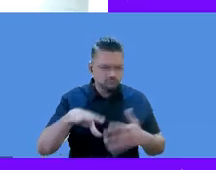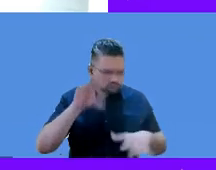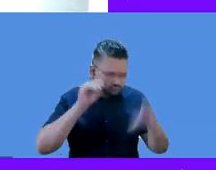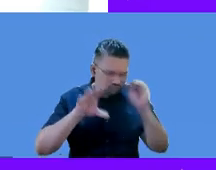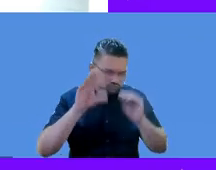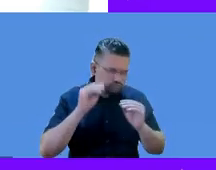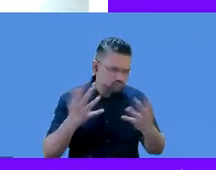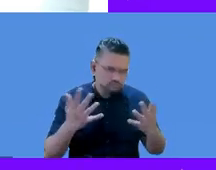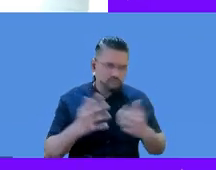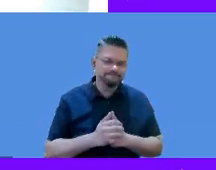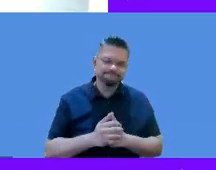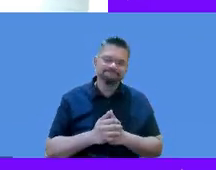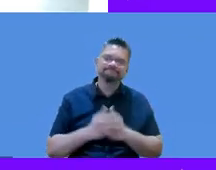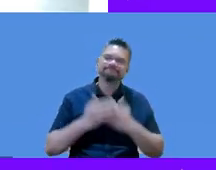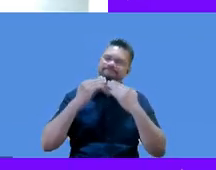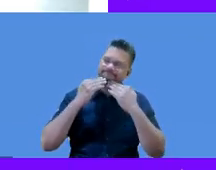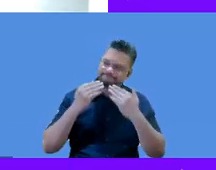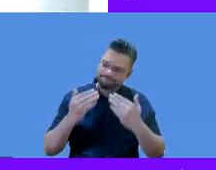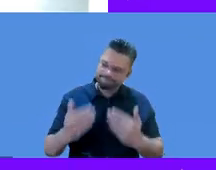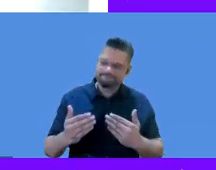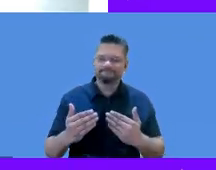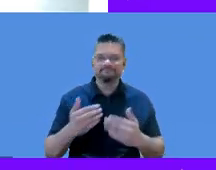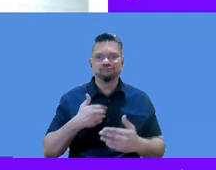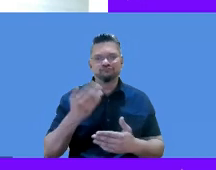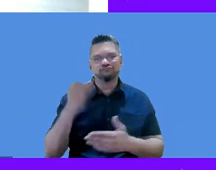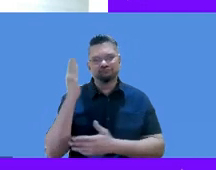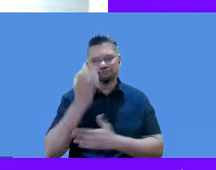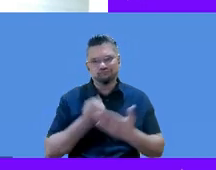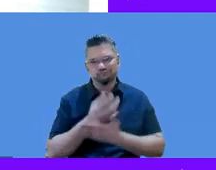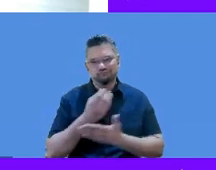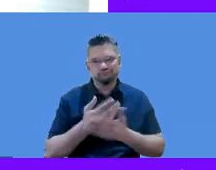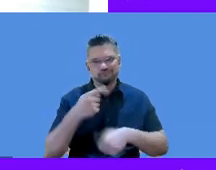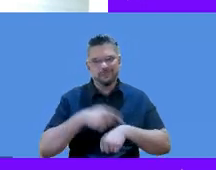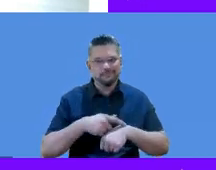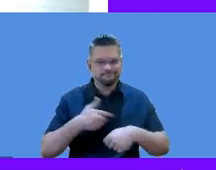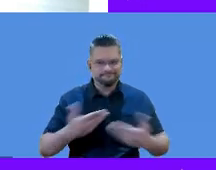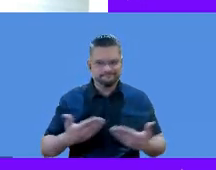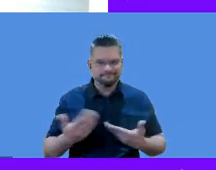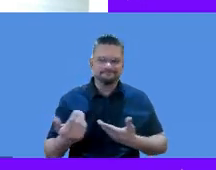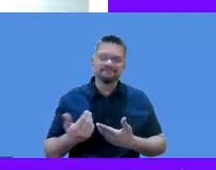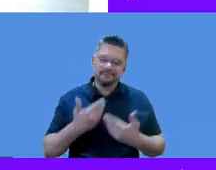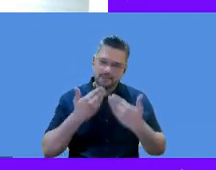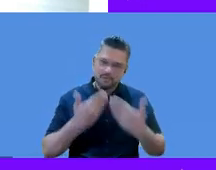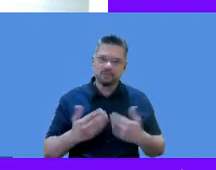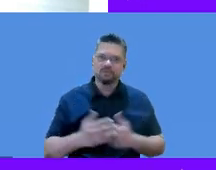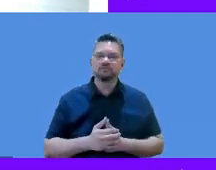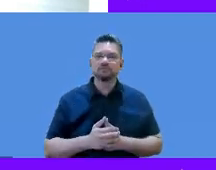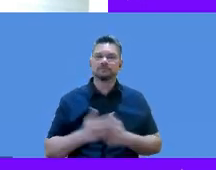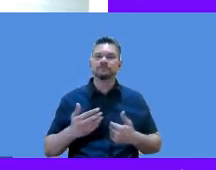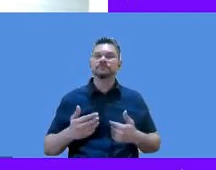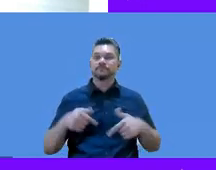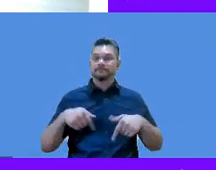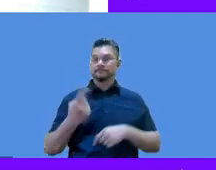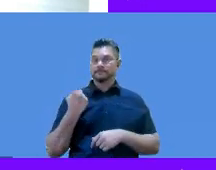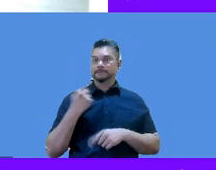me today to talk about this report. It's really hot off the press. It only came out yesterday. And as you've seen from the video, it